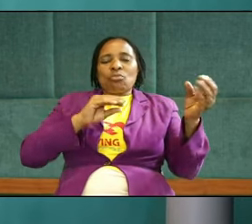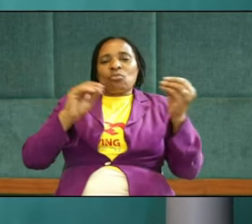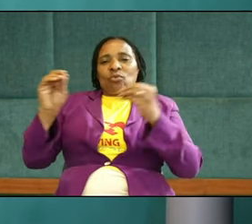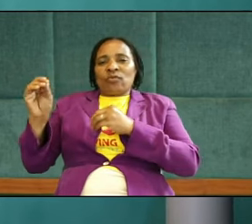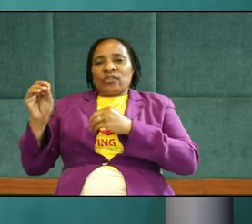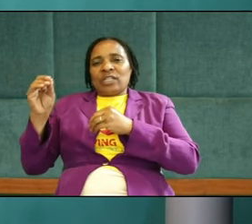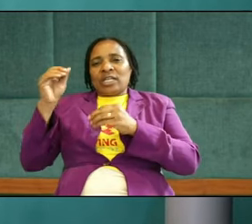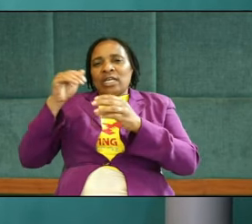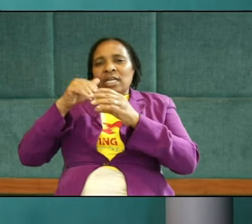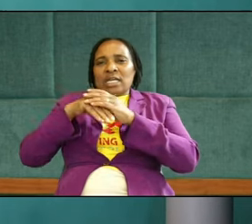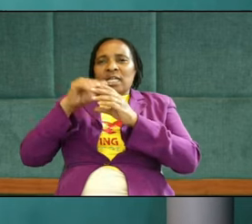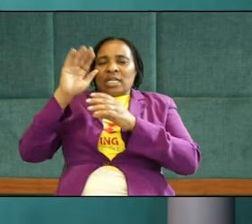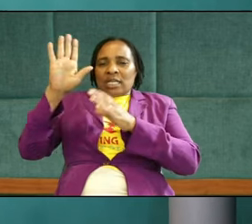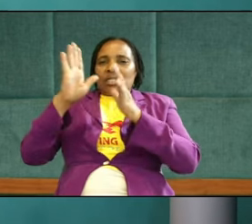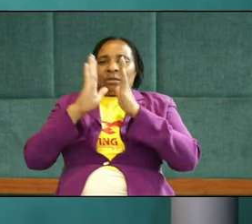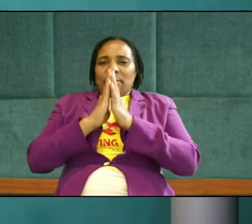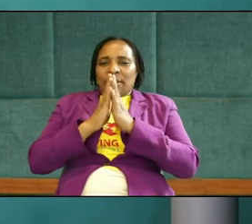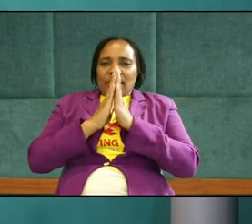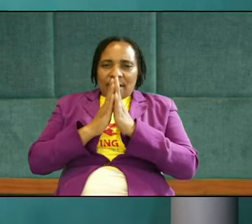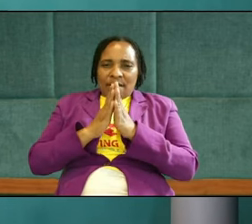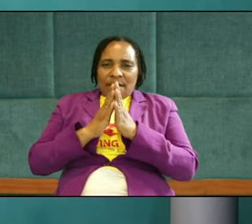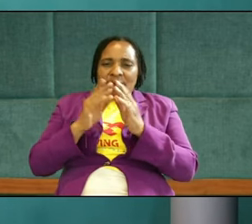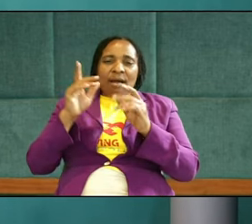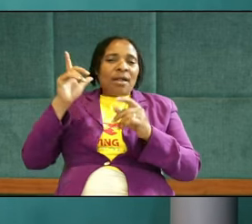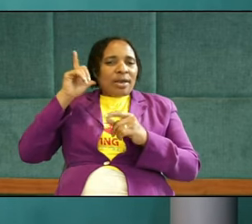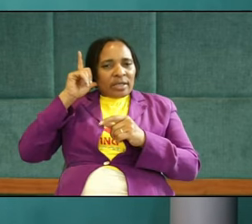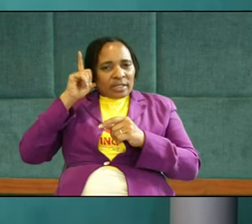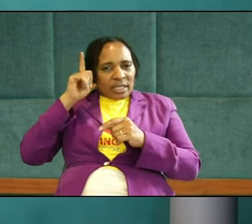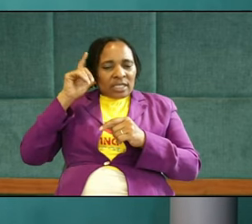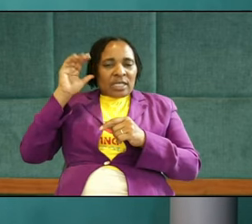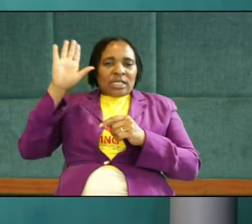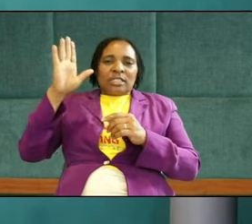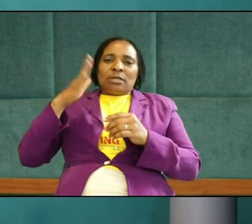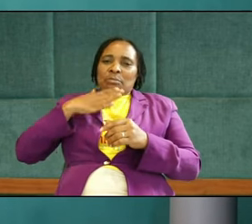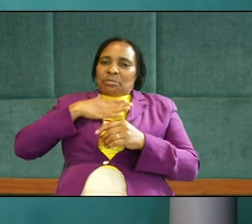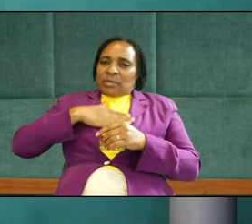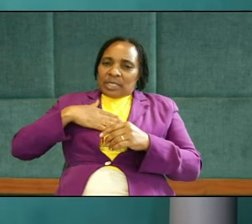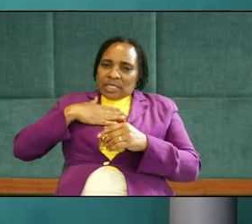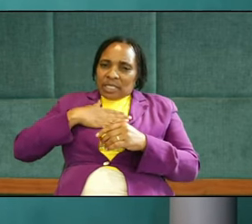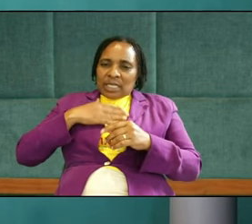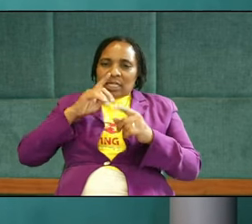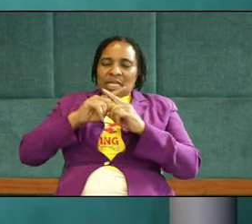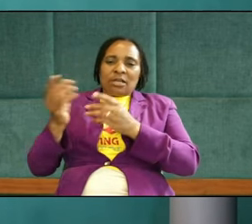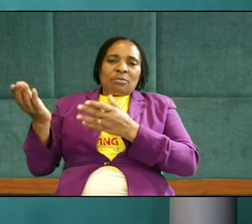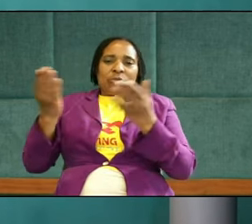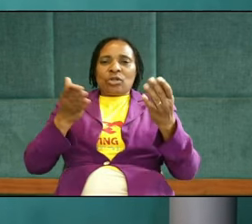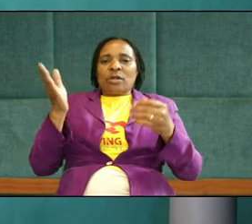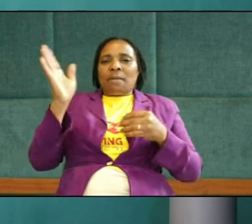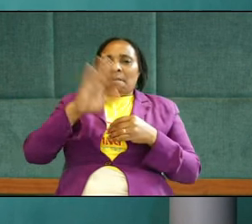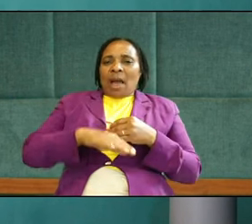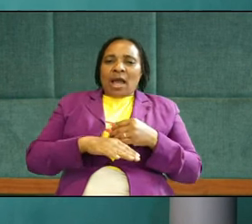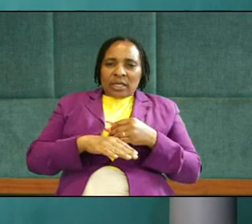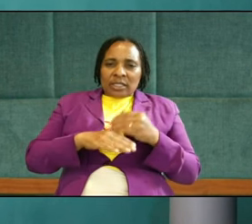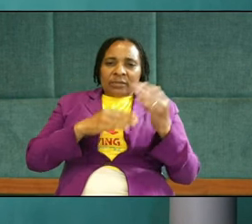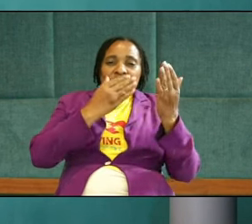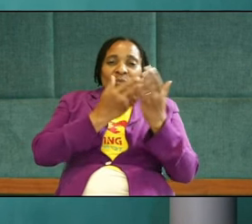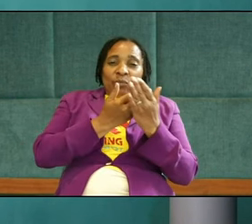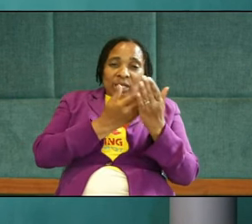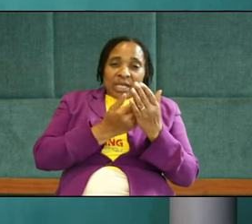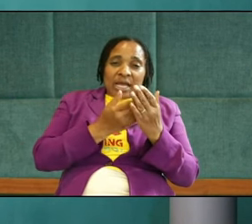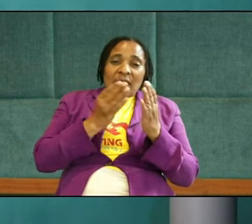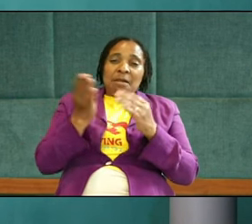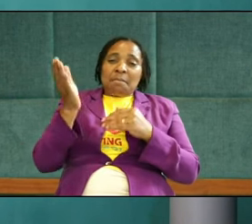his entreaty and listened to his plea. So he brought him back to Jerusalem and to his